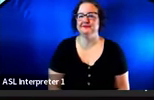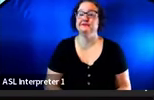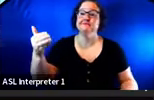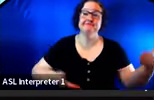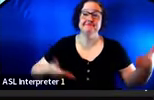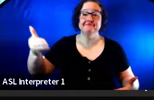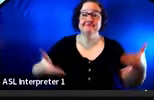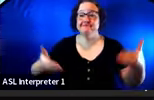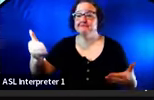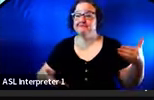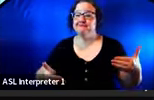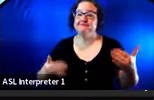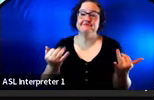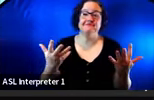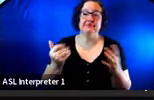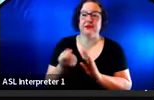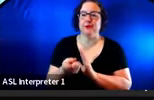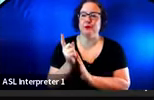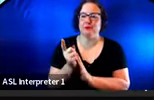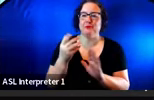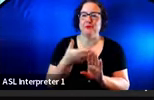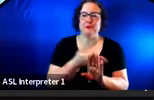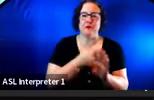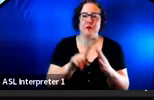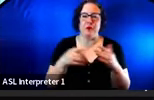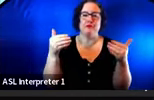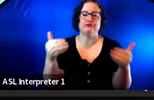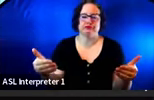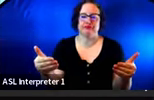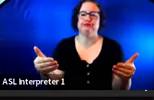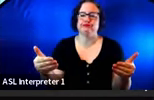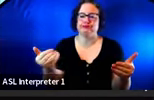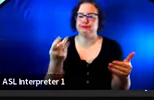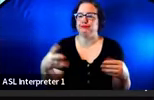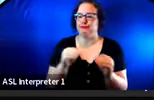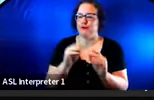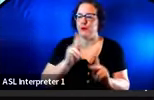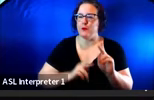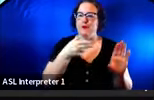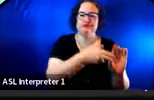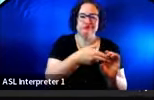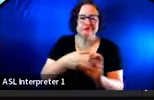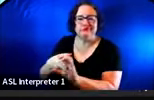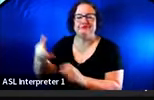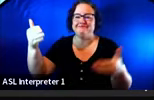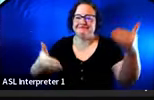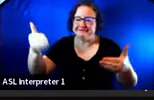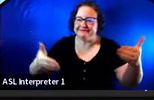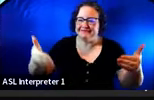Welcome in, everyone. I'm going to wait a few minutes before we get started to let a couple more people join. Welcome.